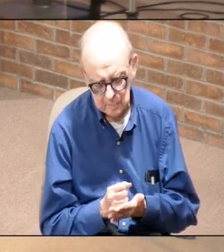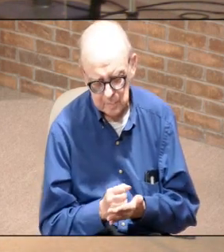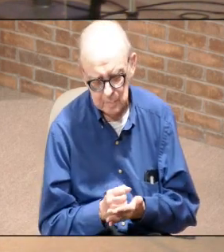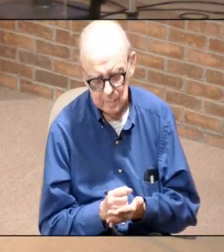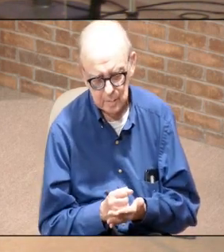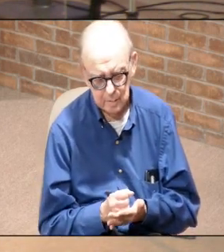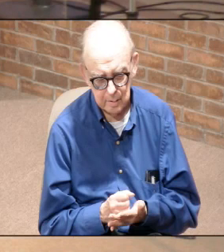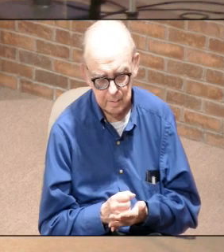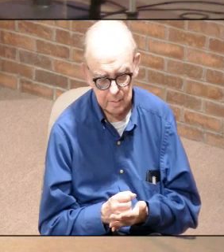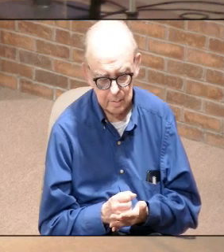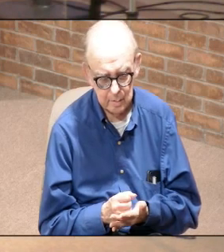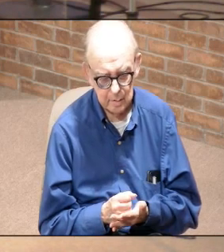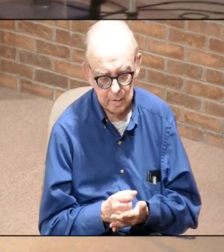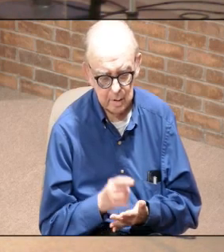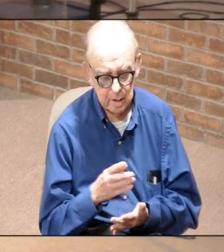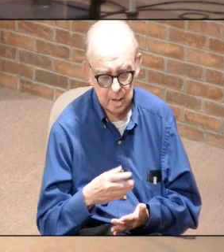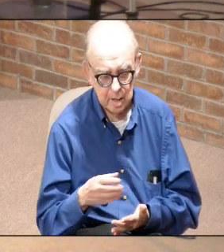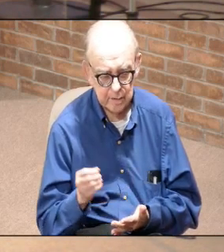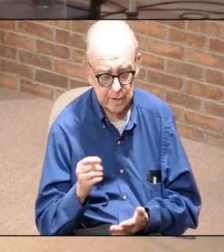Let's take you back